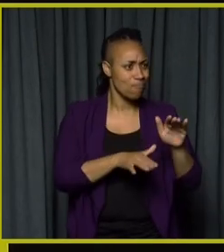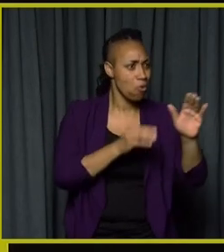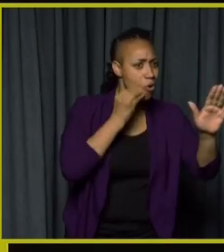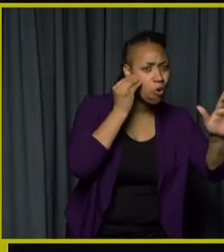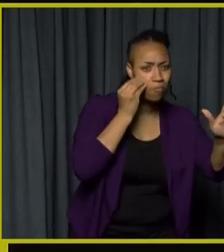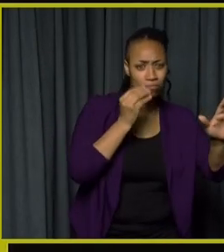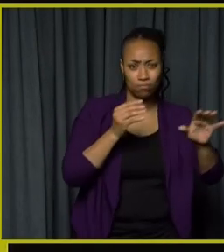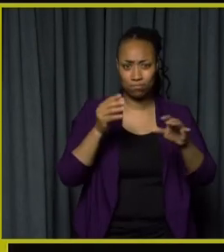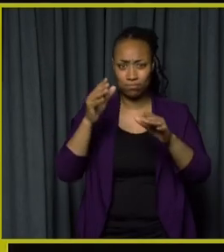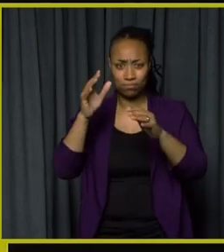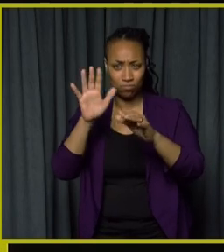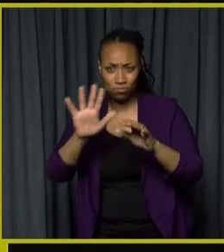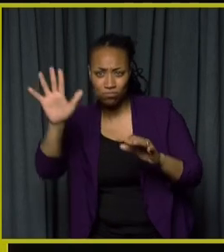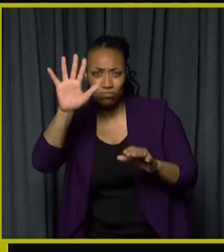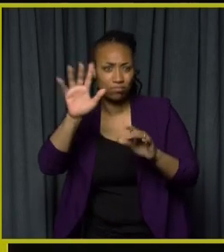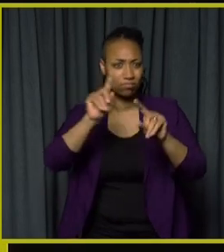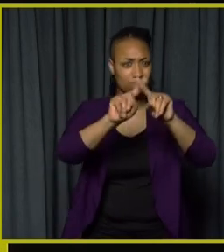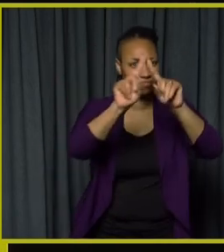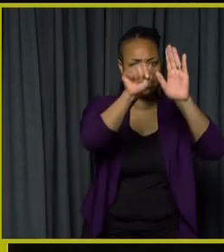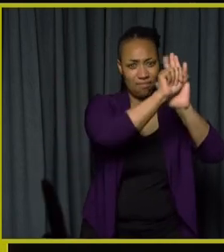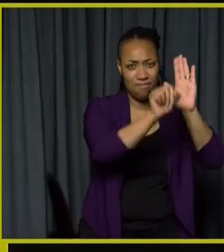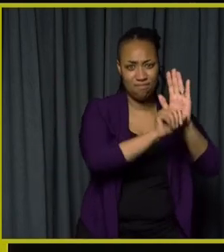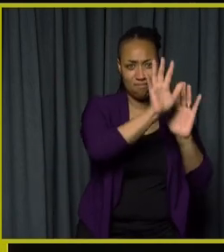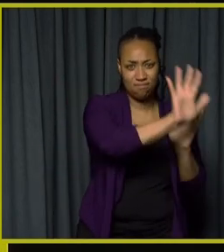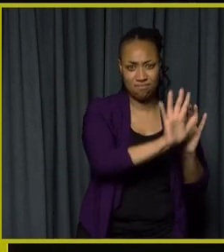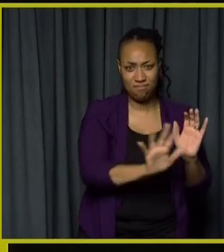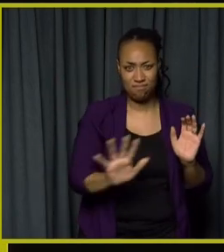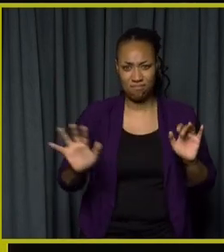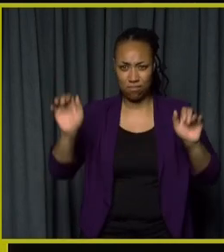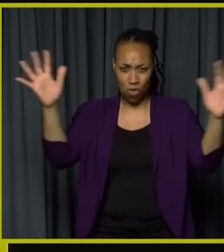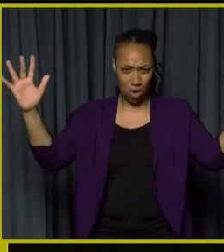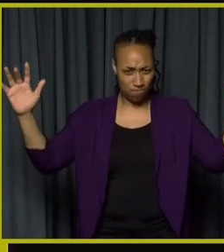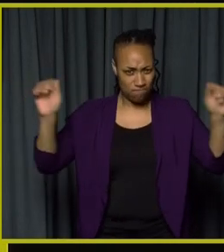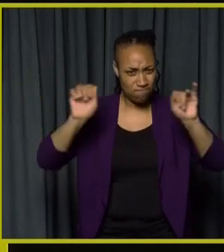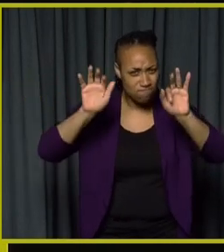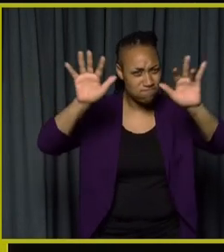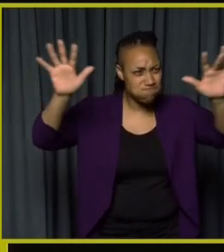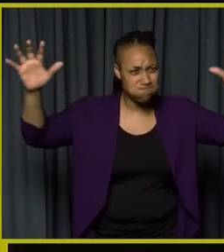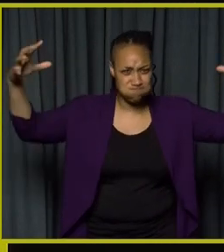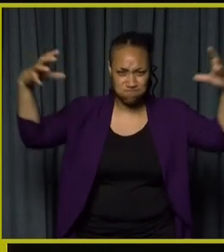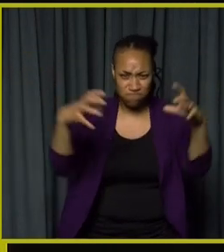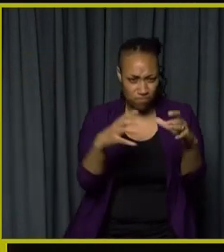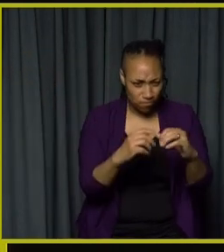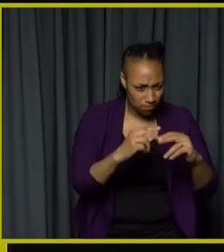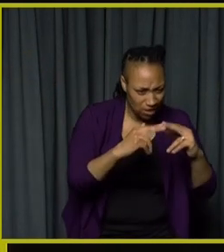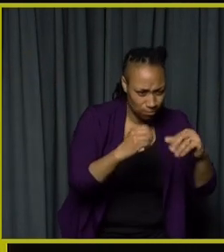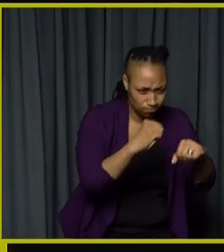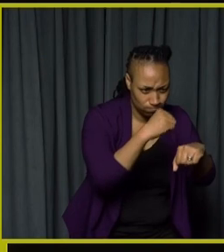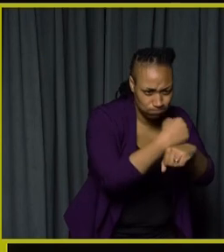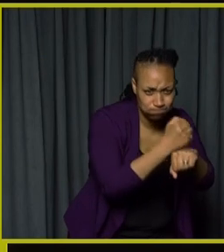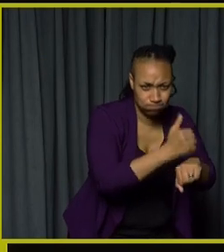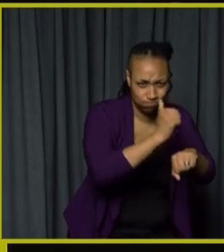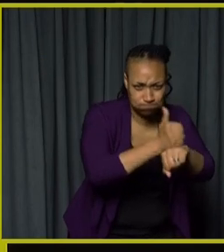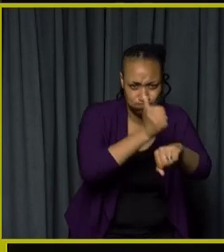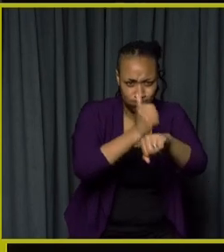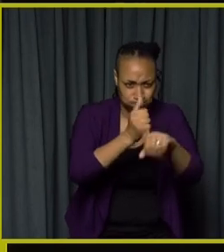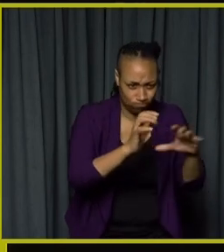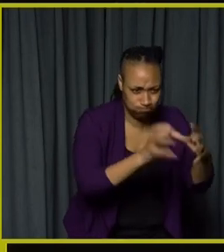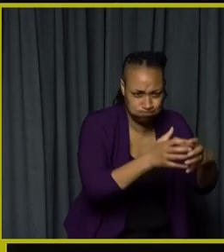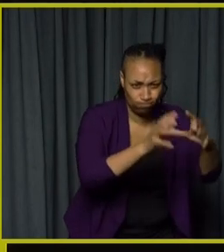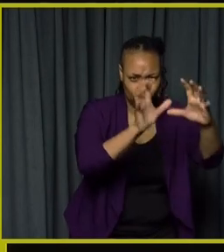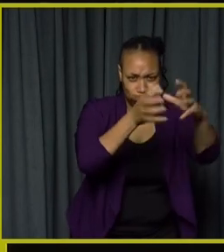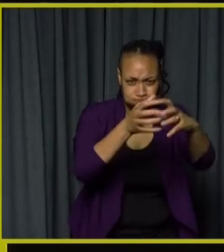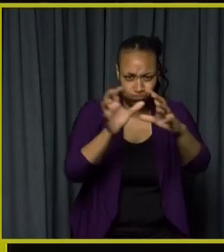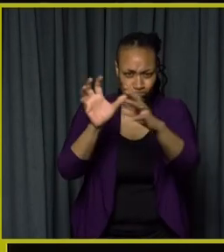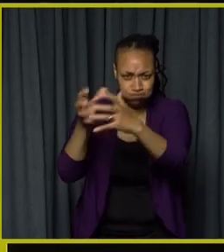and to Maine. We went back to build a movement, permanently organized communities of people from every race, creed,